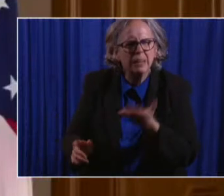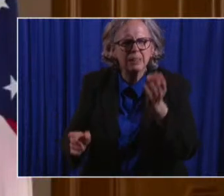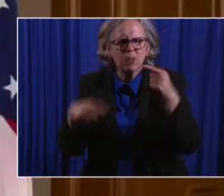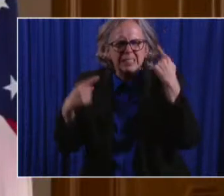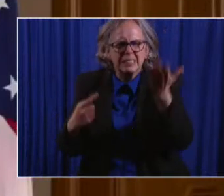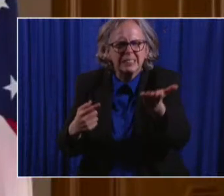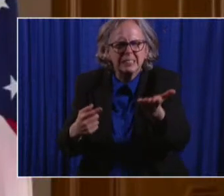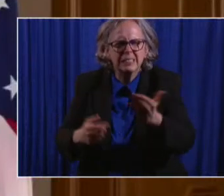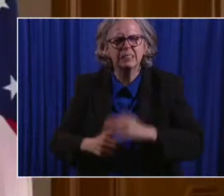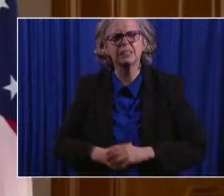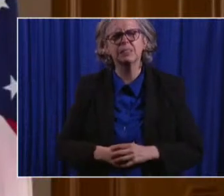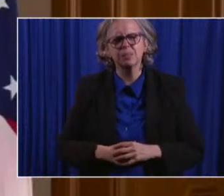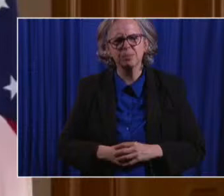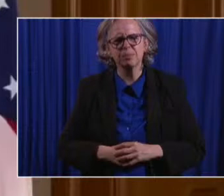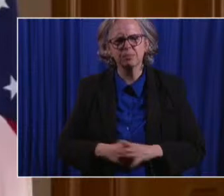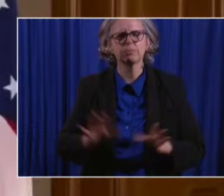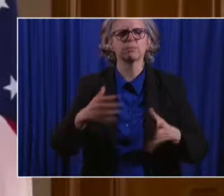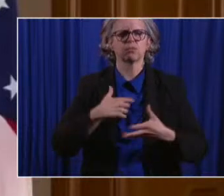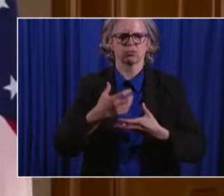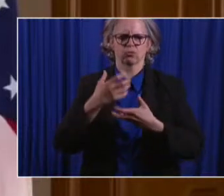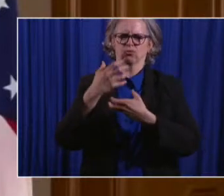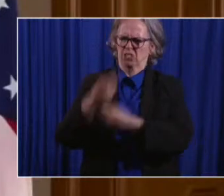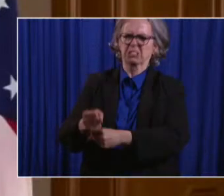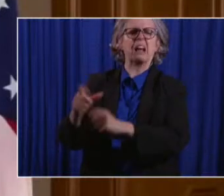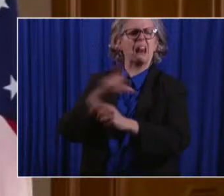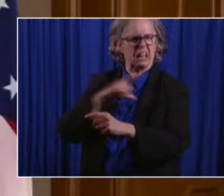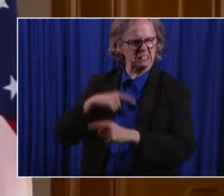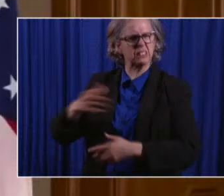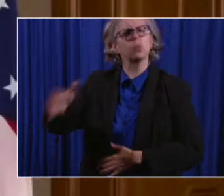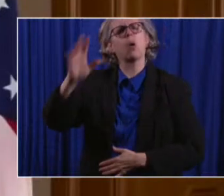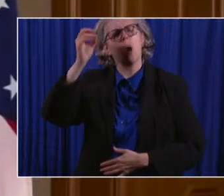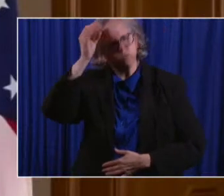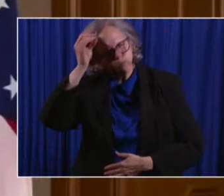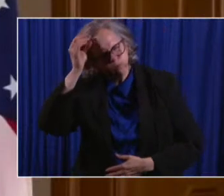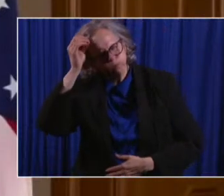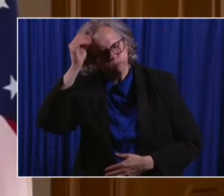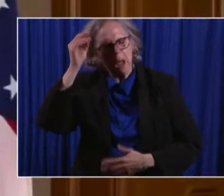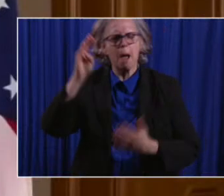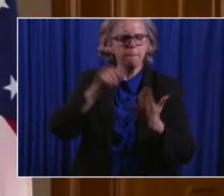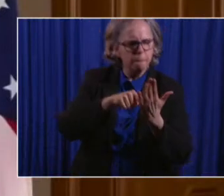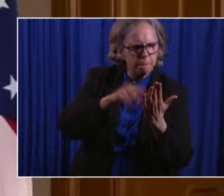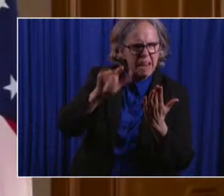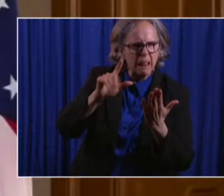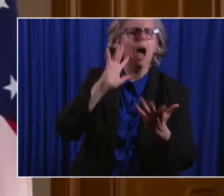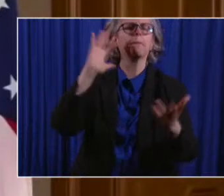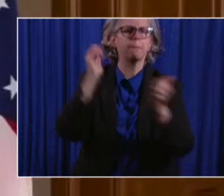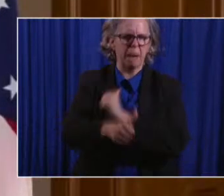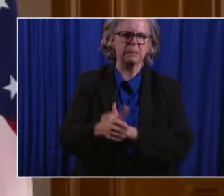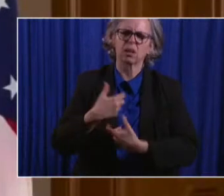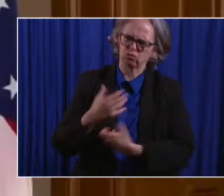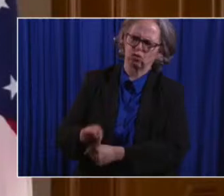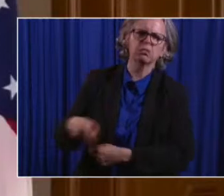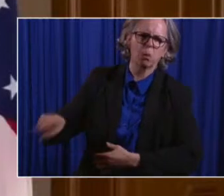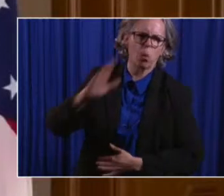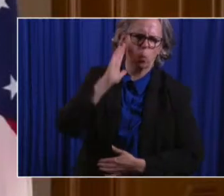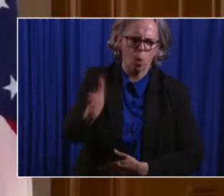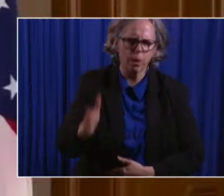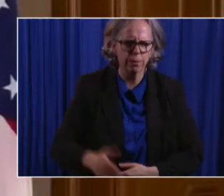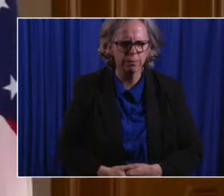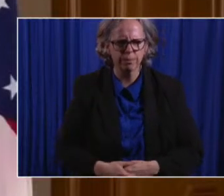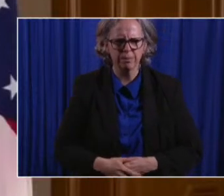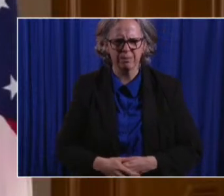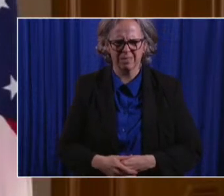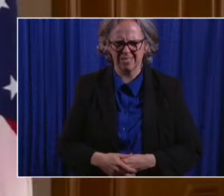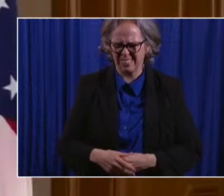legislature will look at this bill and will pass it this year. This is, when you get repeat